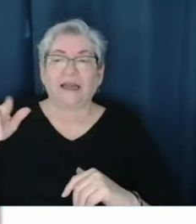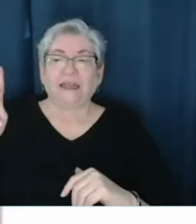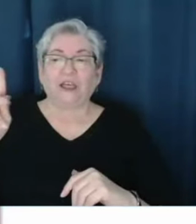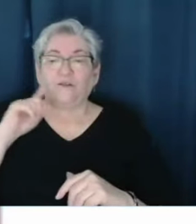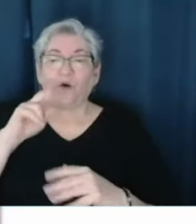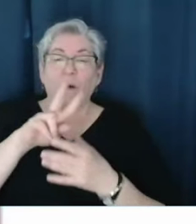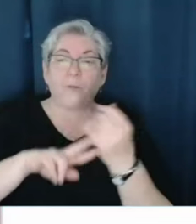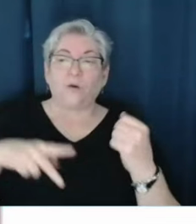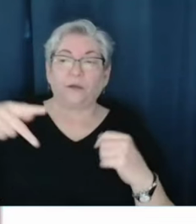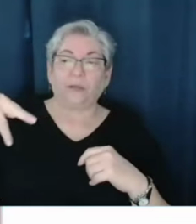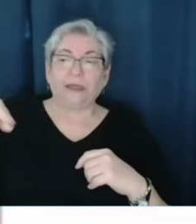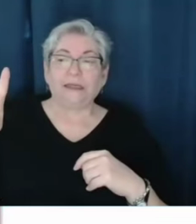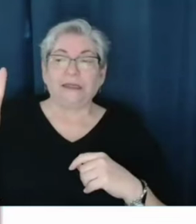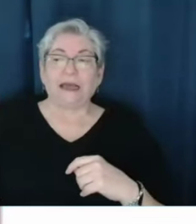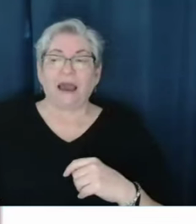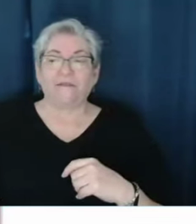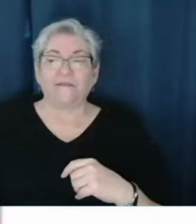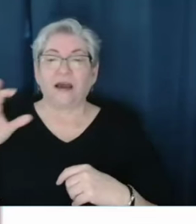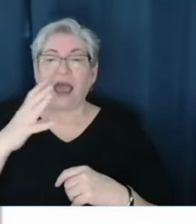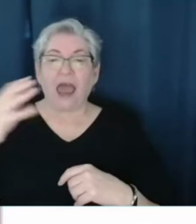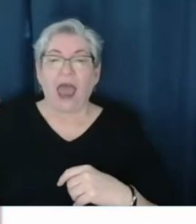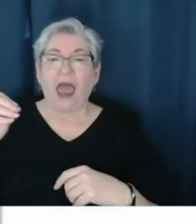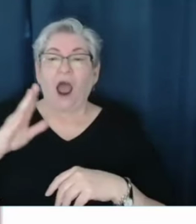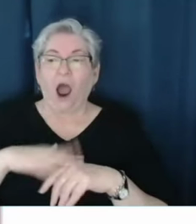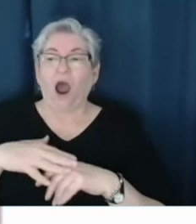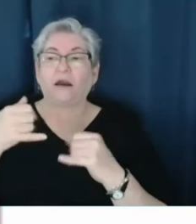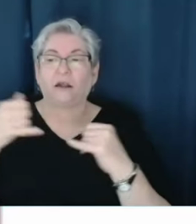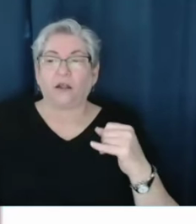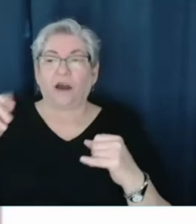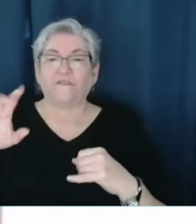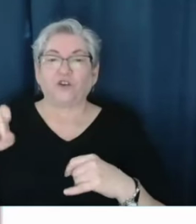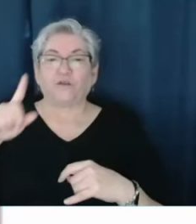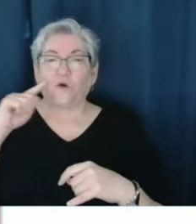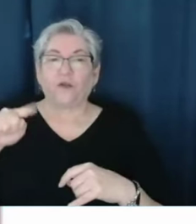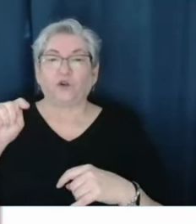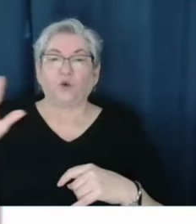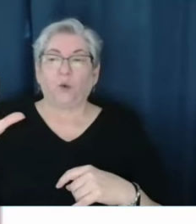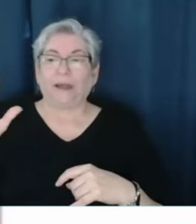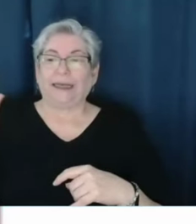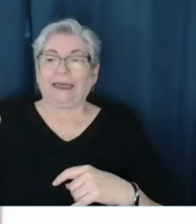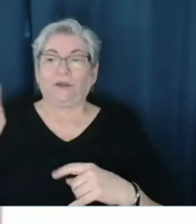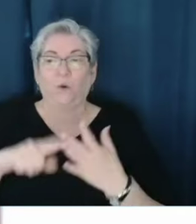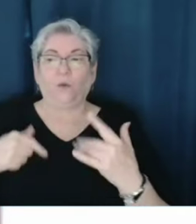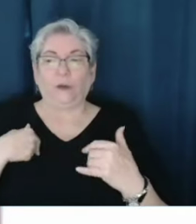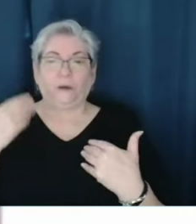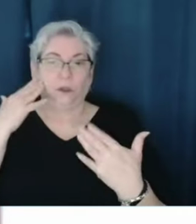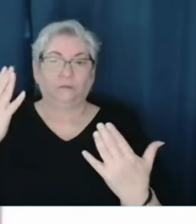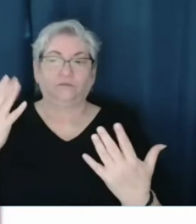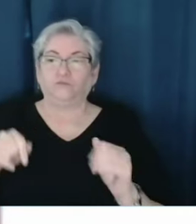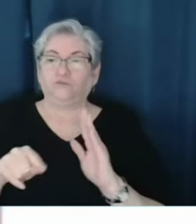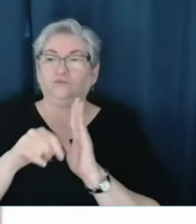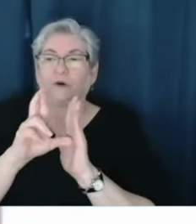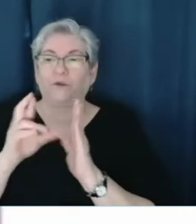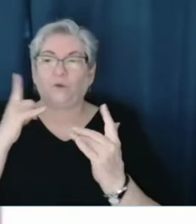PDF version and the online version of this VR toolkit we're reviewing today. And it will also